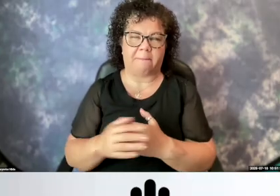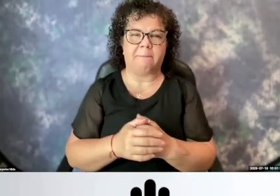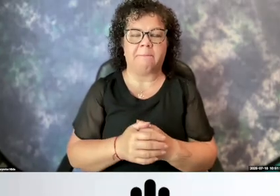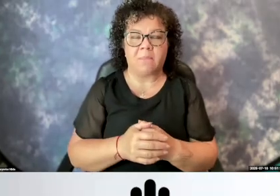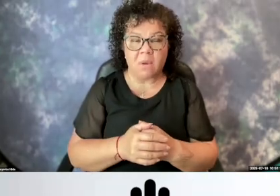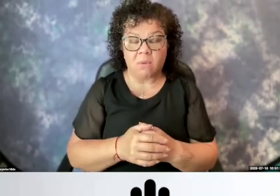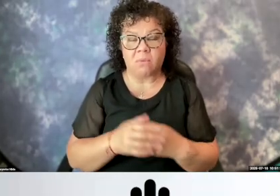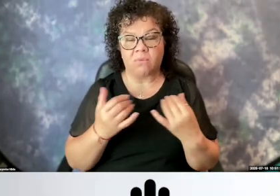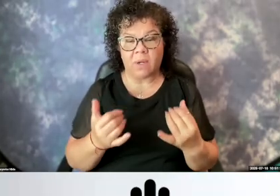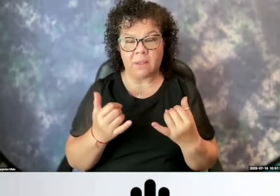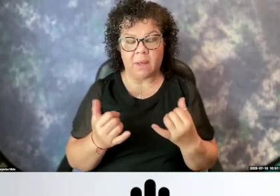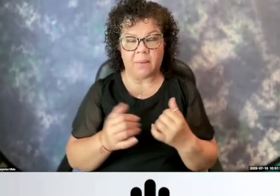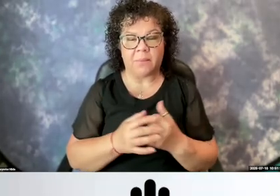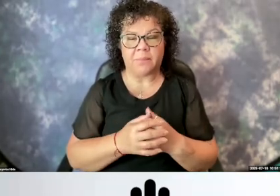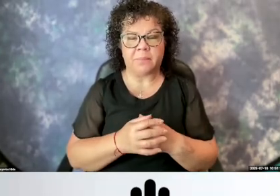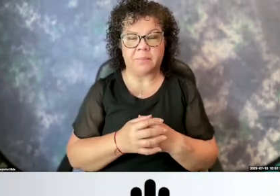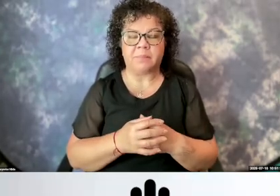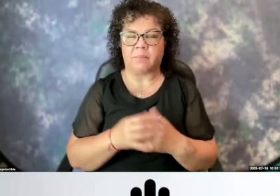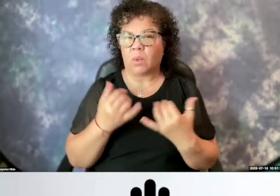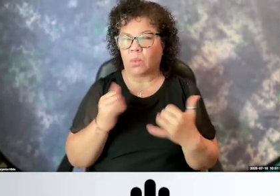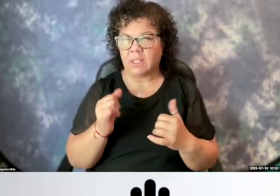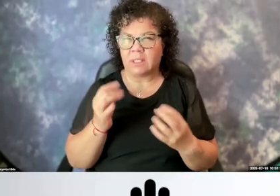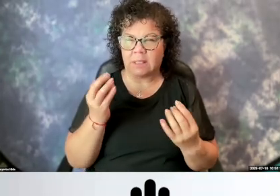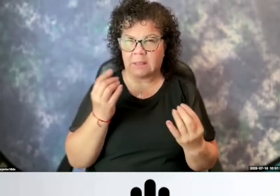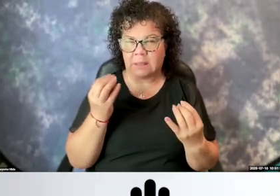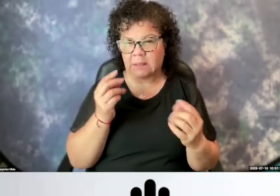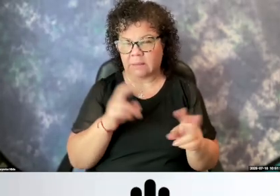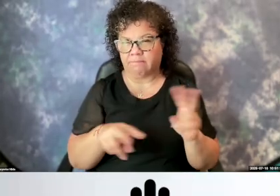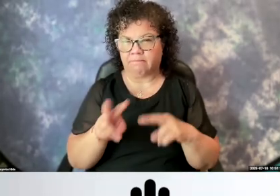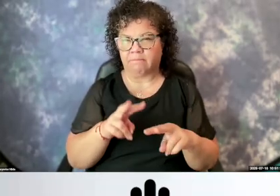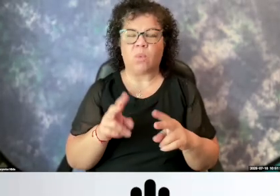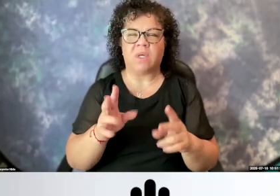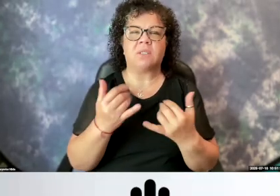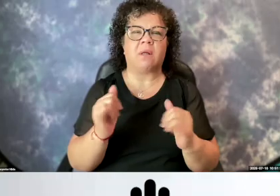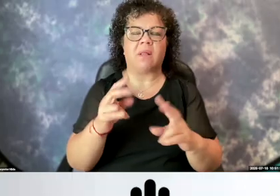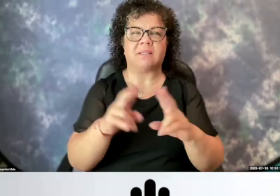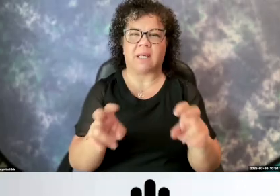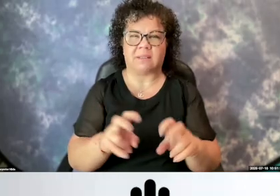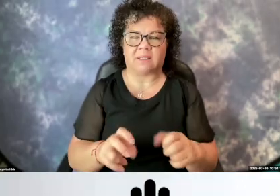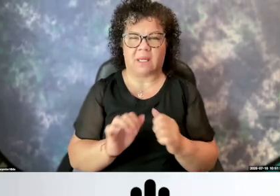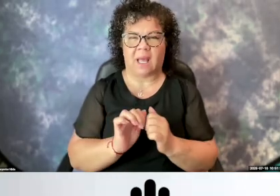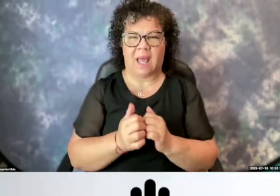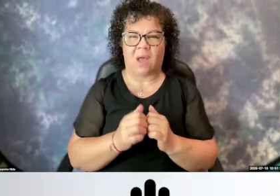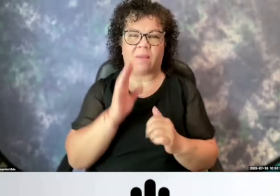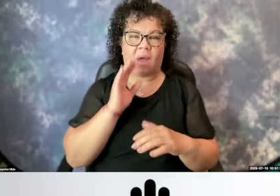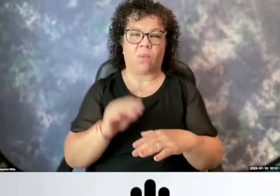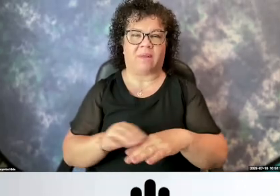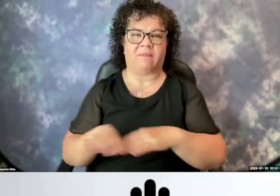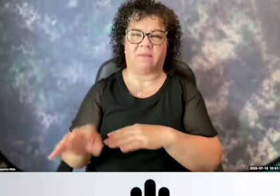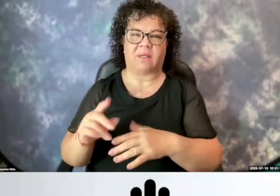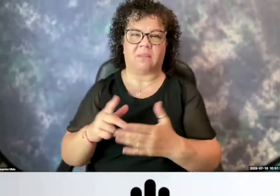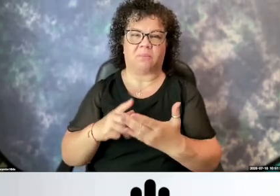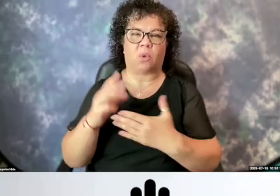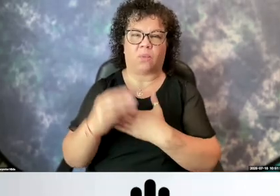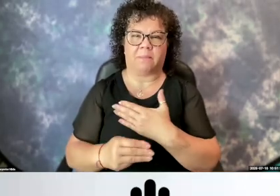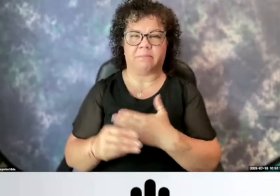we're still looking at how we're still assessing how that will affect the programs. But for the